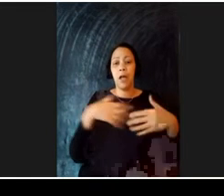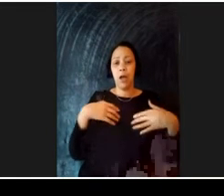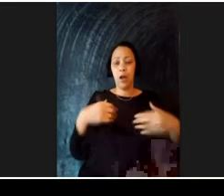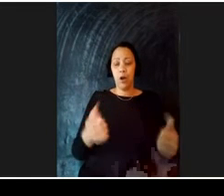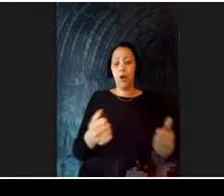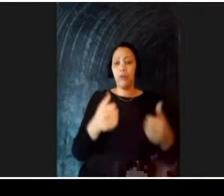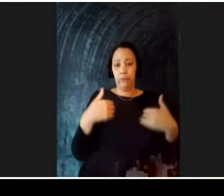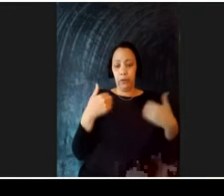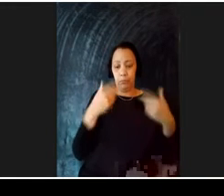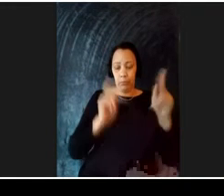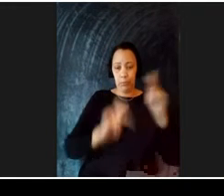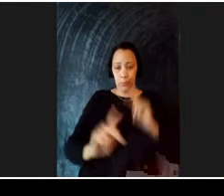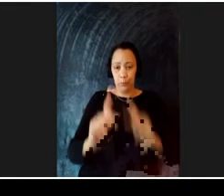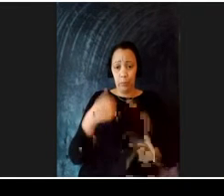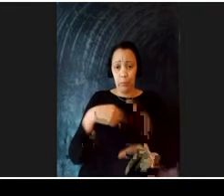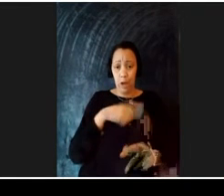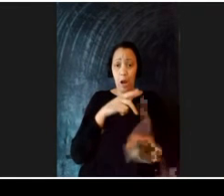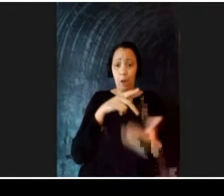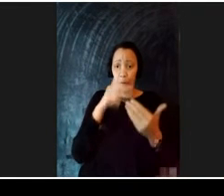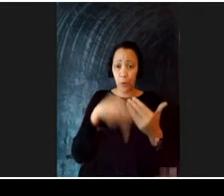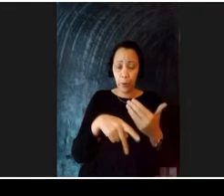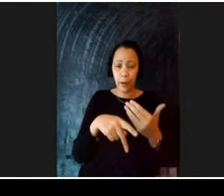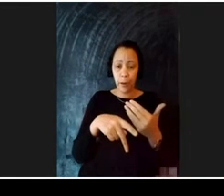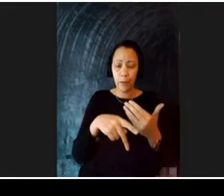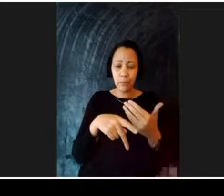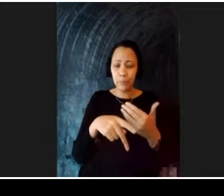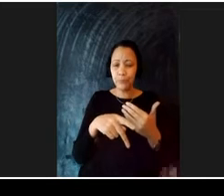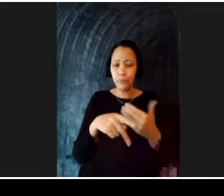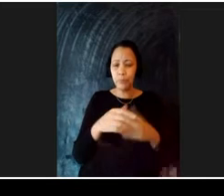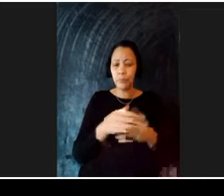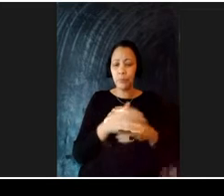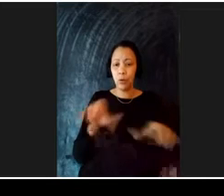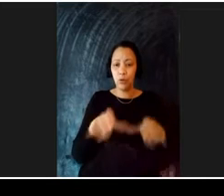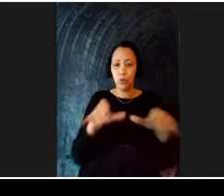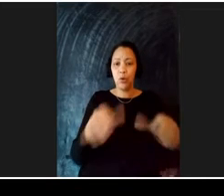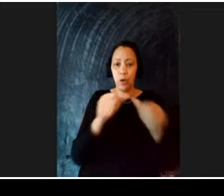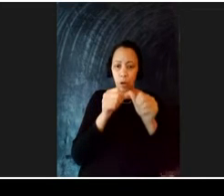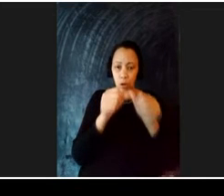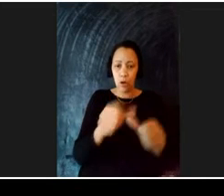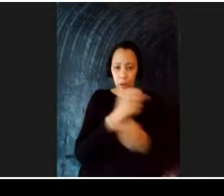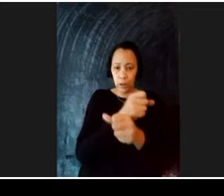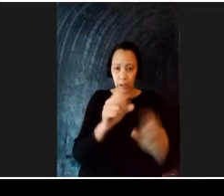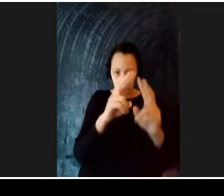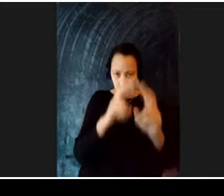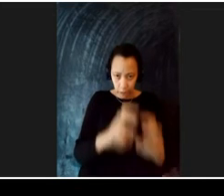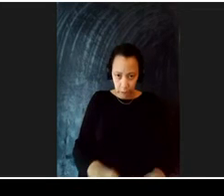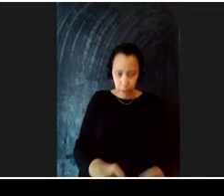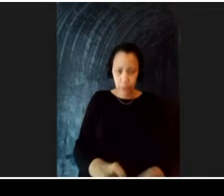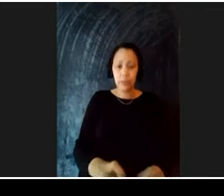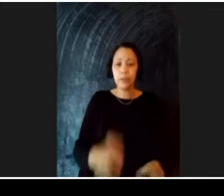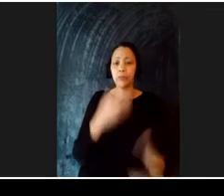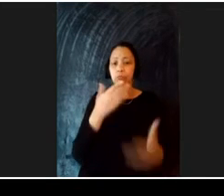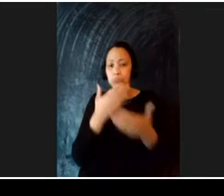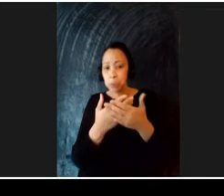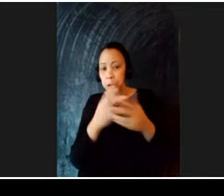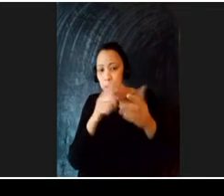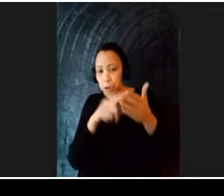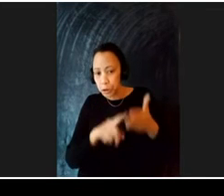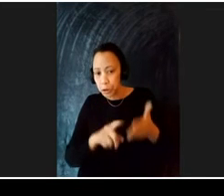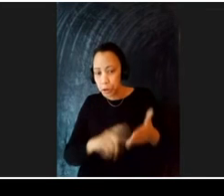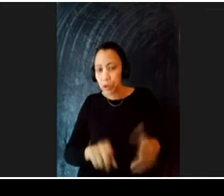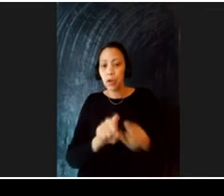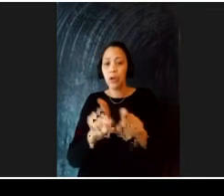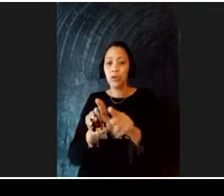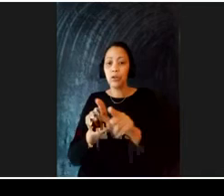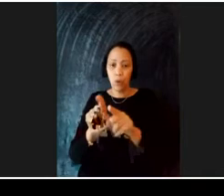trauma our girls our sisters and program which support survivors of child sexual abuse sexual violence and